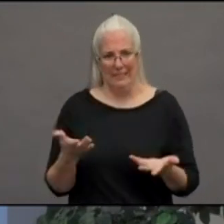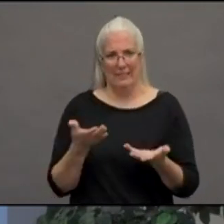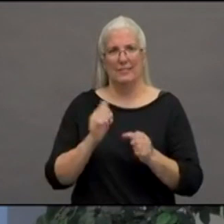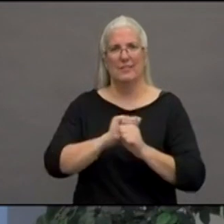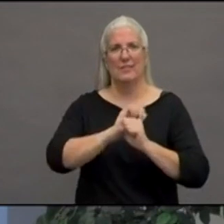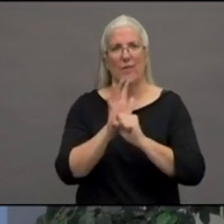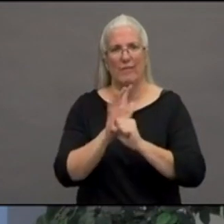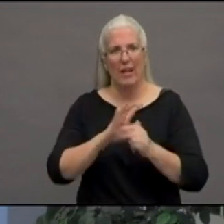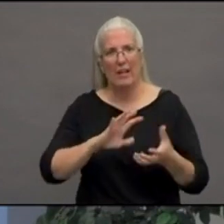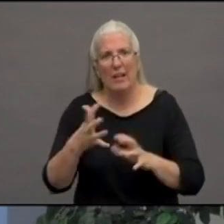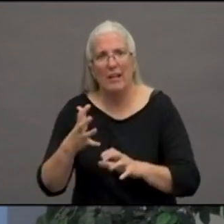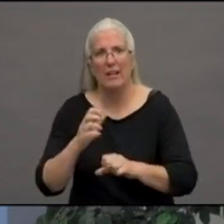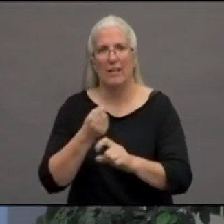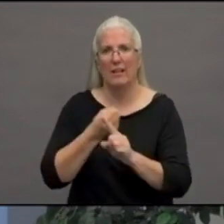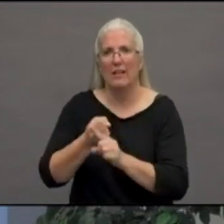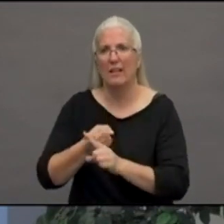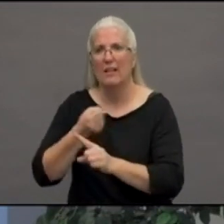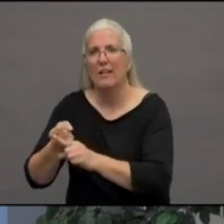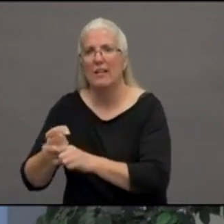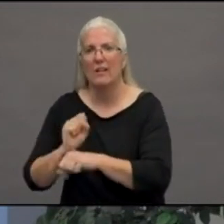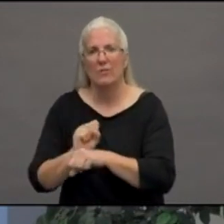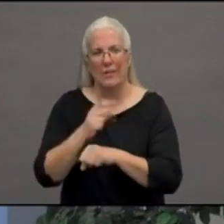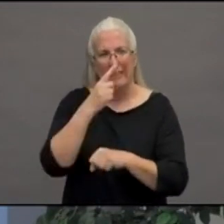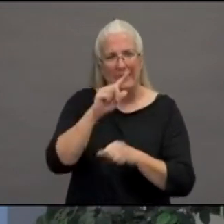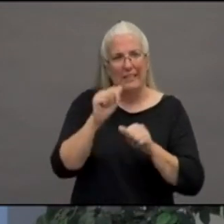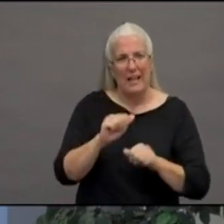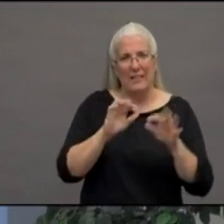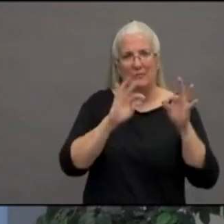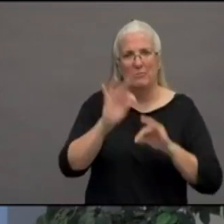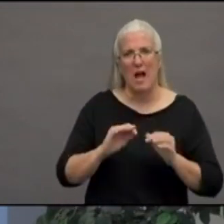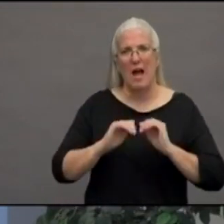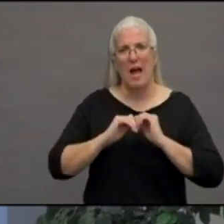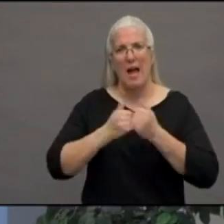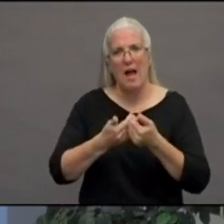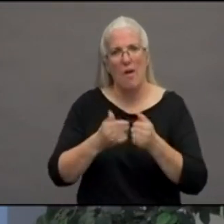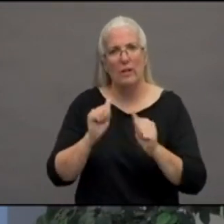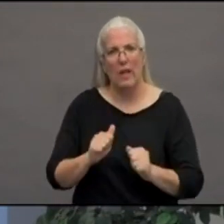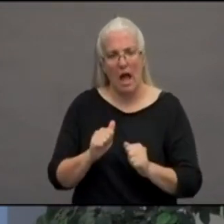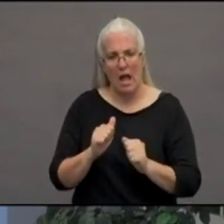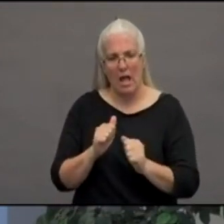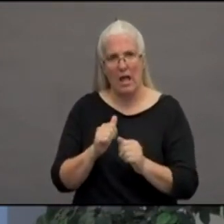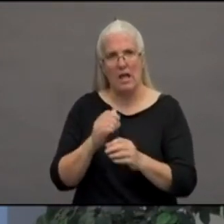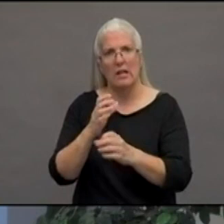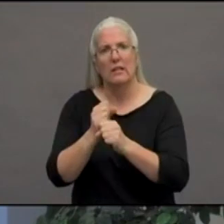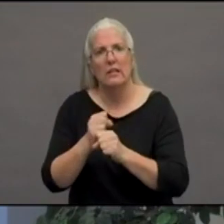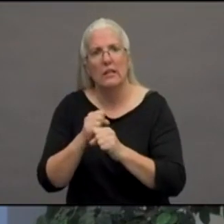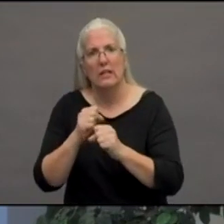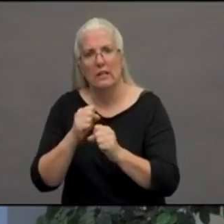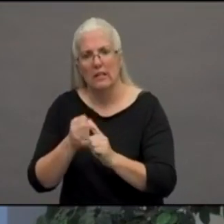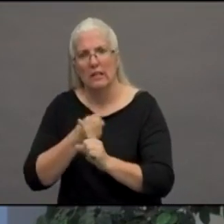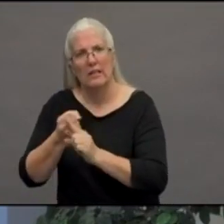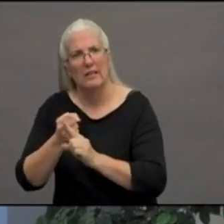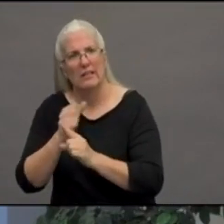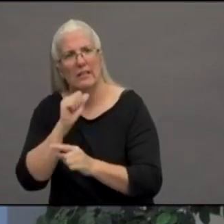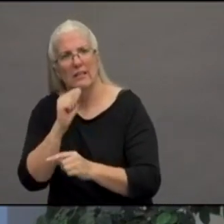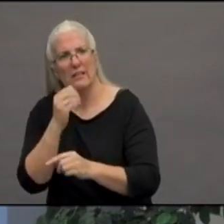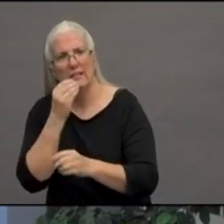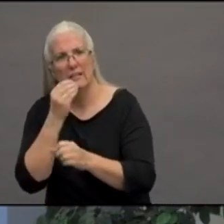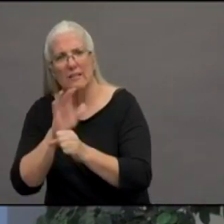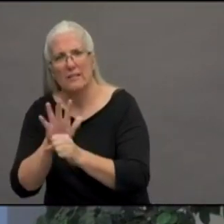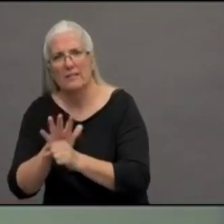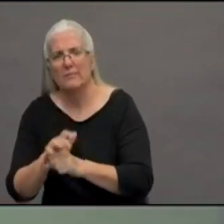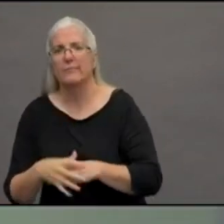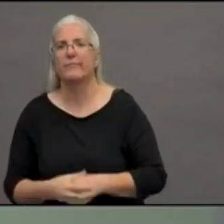food insecurity in Santa Clara County and how it's affecting our community? Absolutely. So even before the pandemic, there were about 7